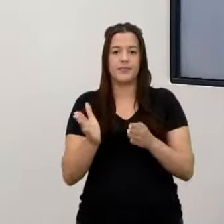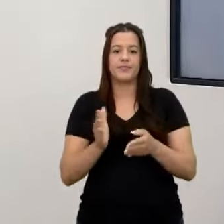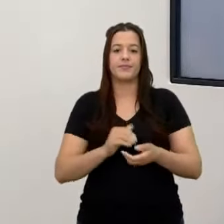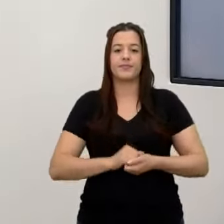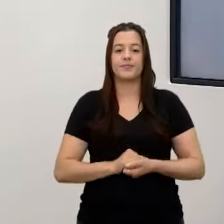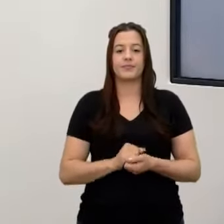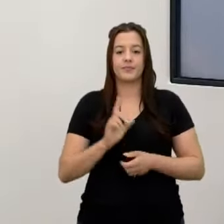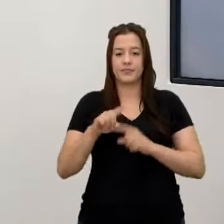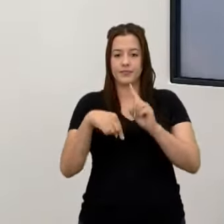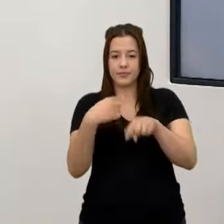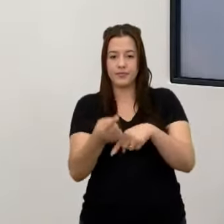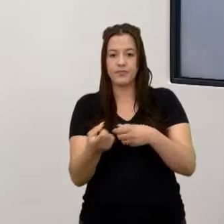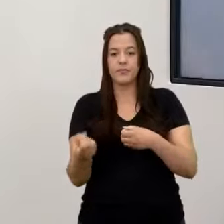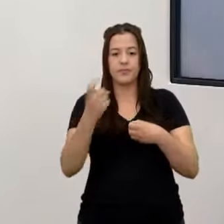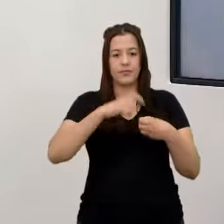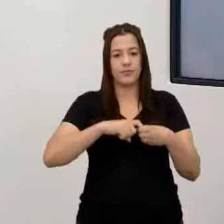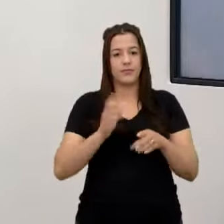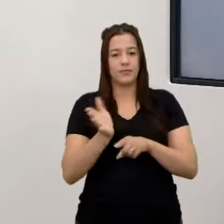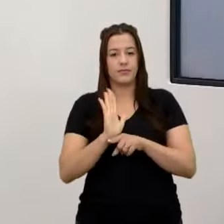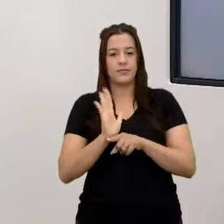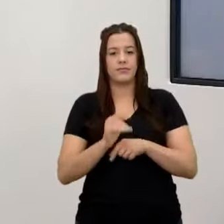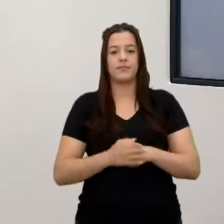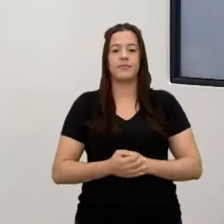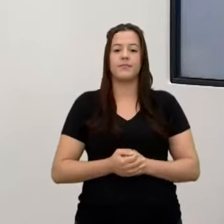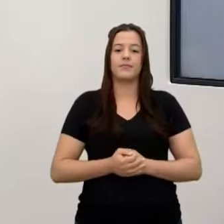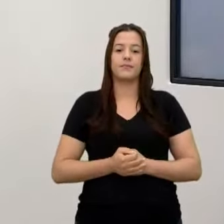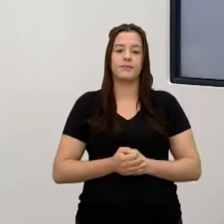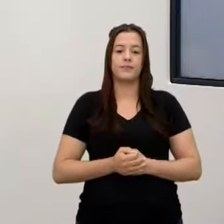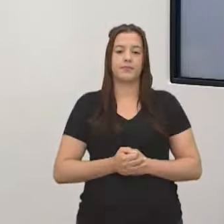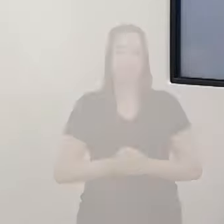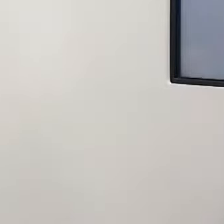Daqui a pouco a gente volta. Video time. Go!